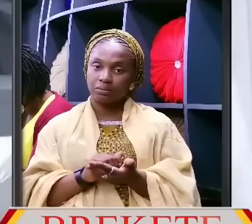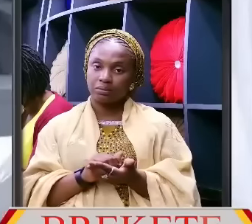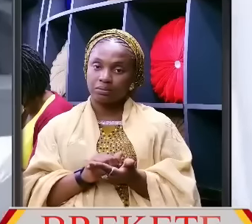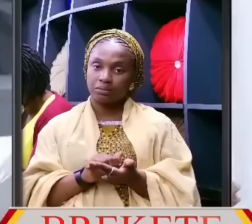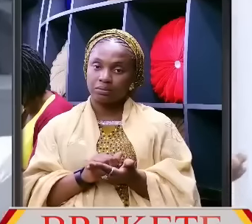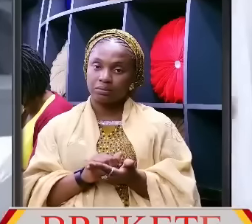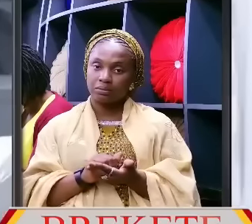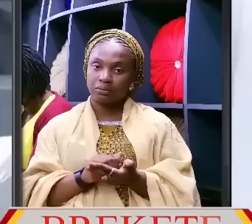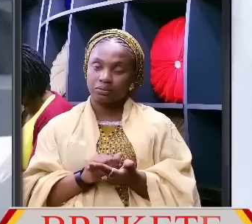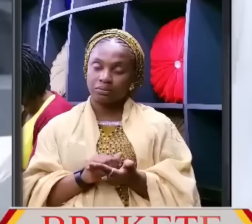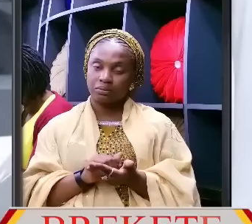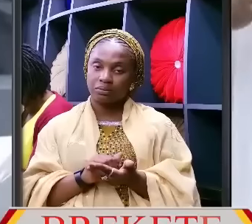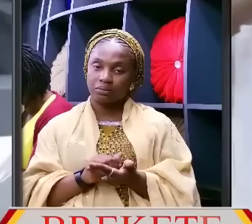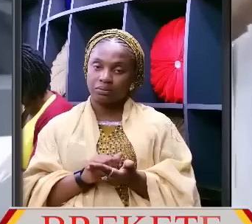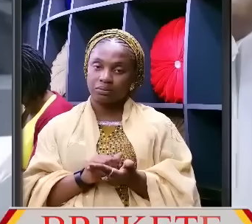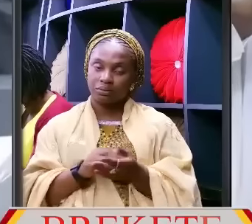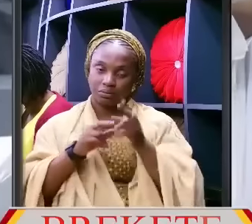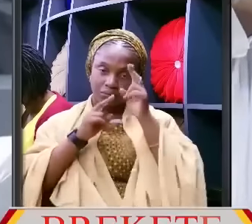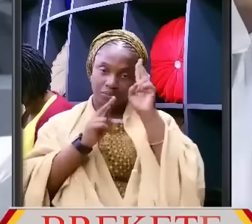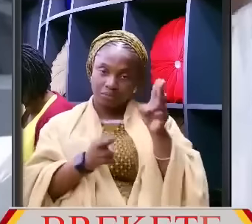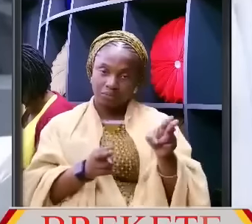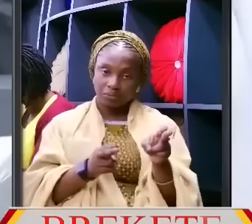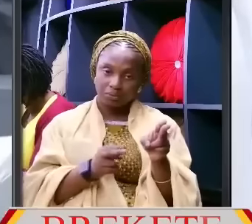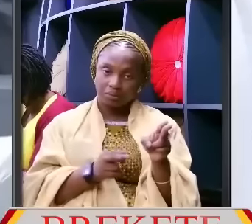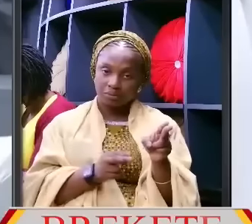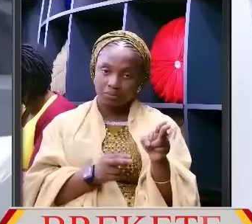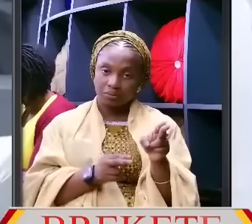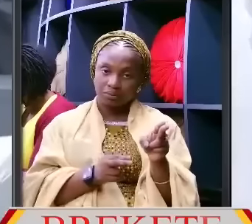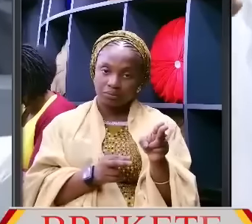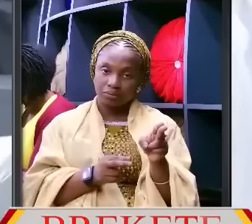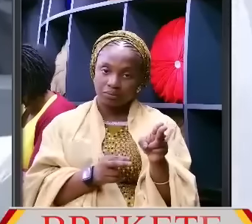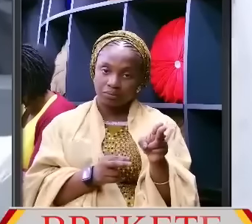translate. Ngwanu. Yes. Sir.